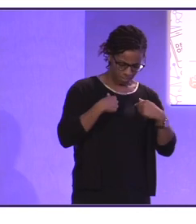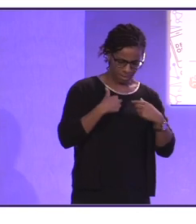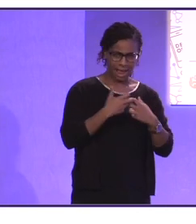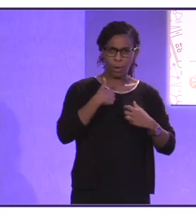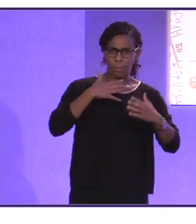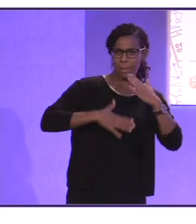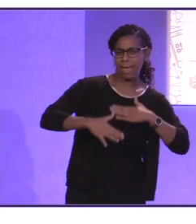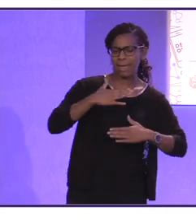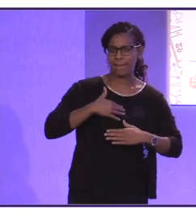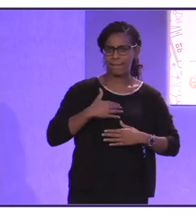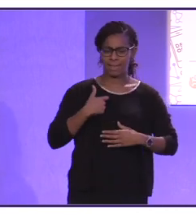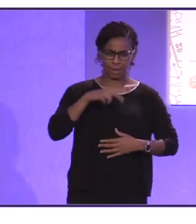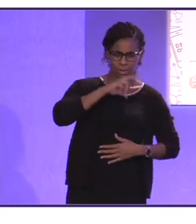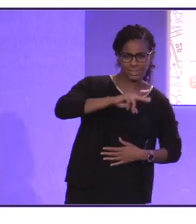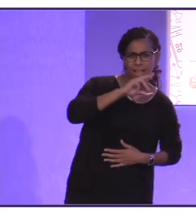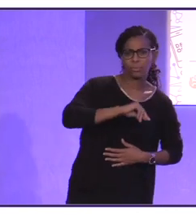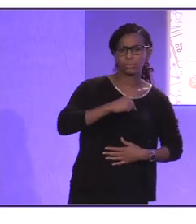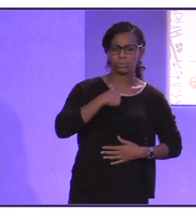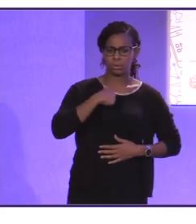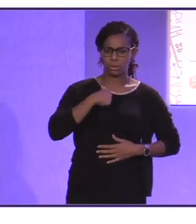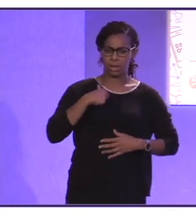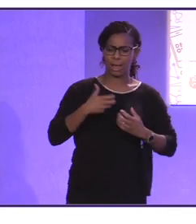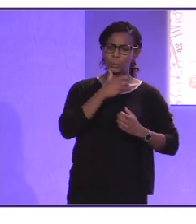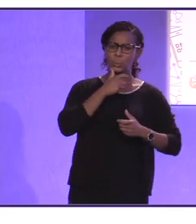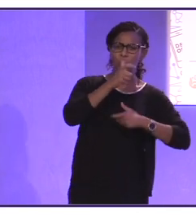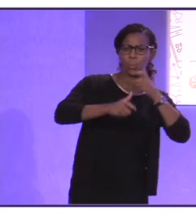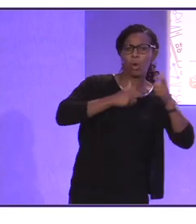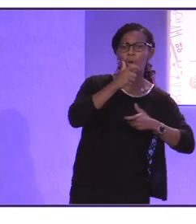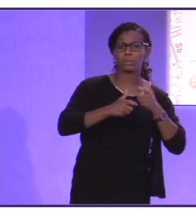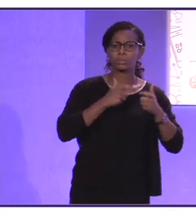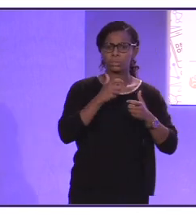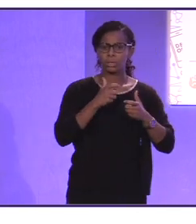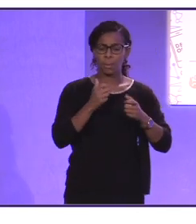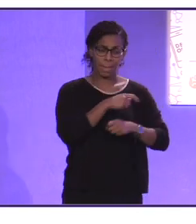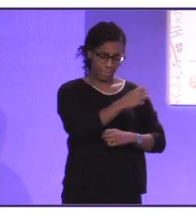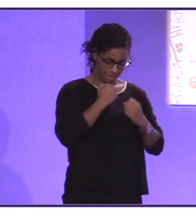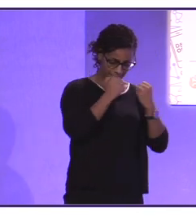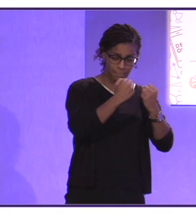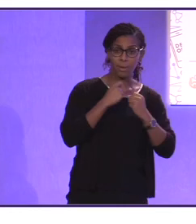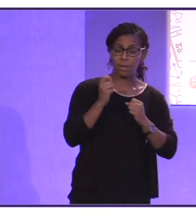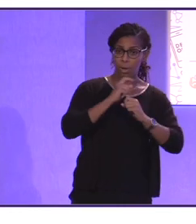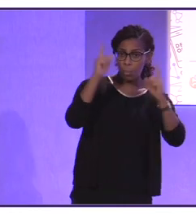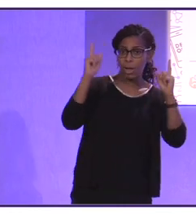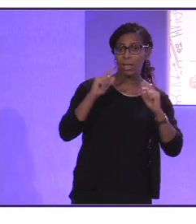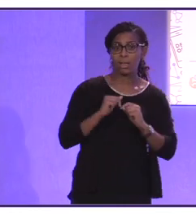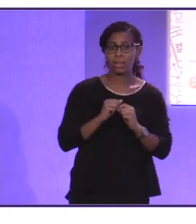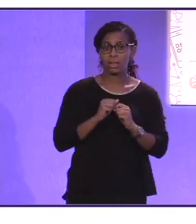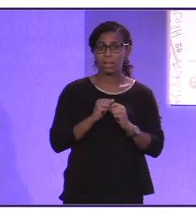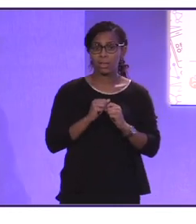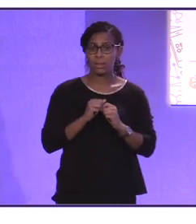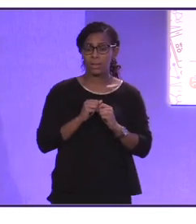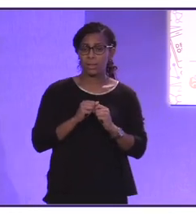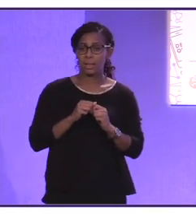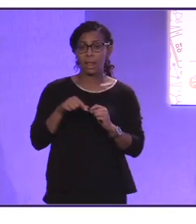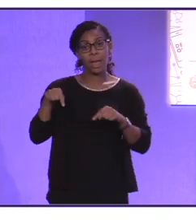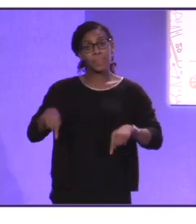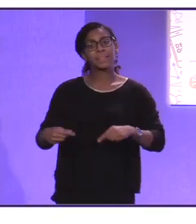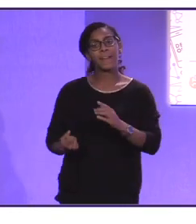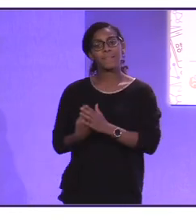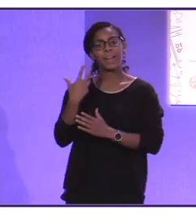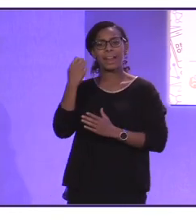and the way they use words. It's a little thing, but having a code of conduct for an event like this is fantastic. It makes